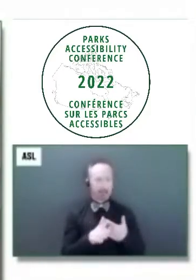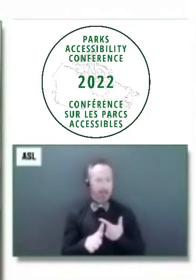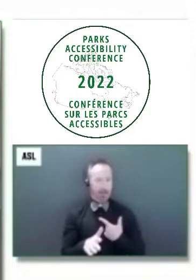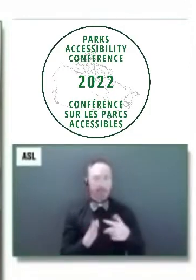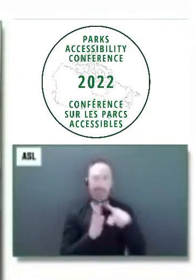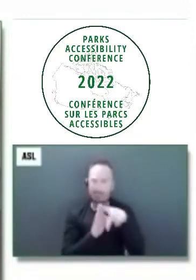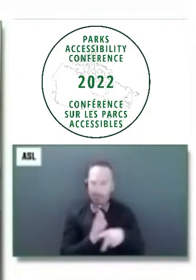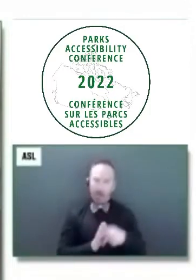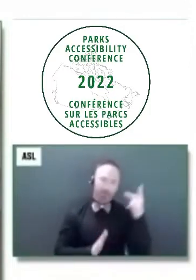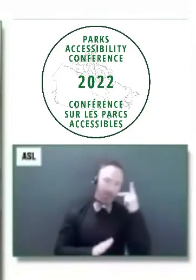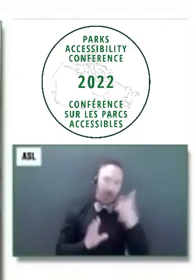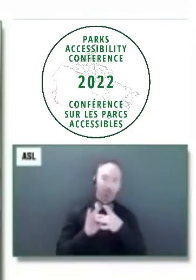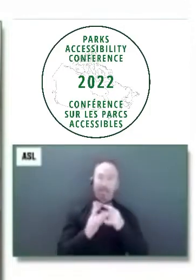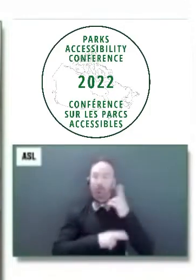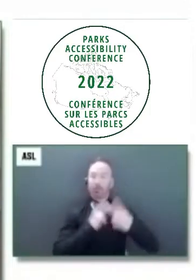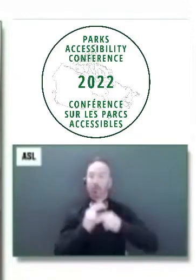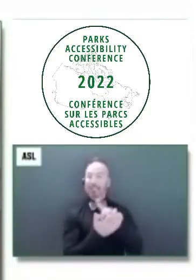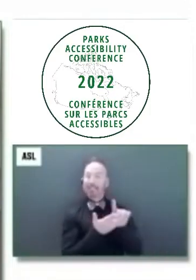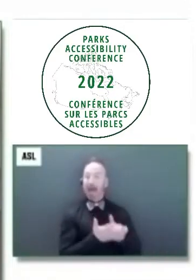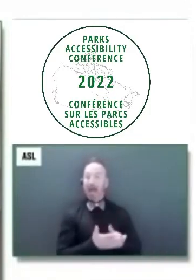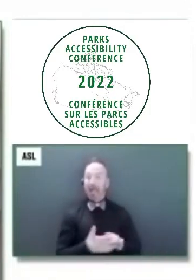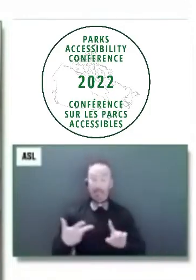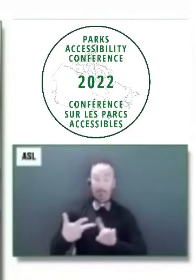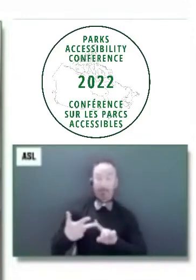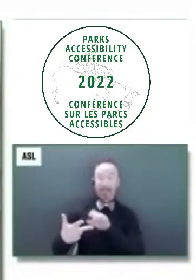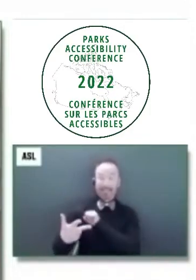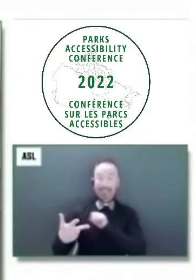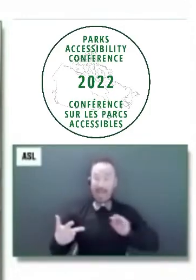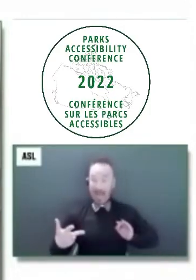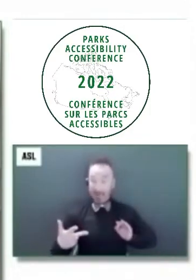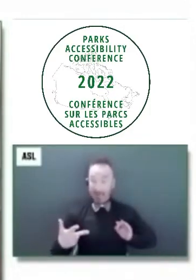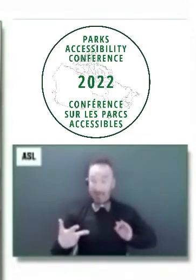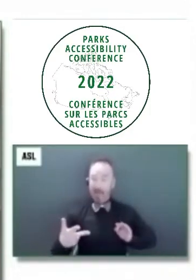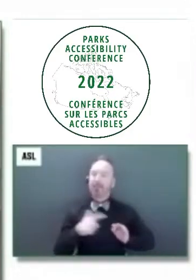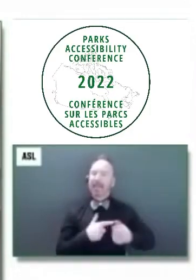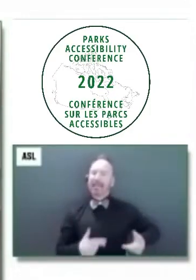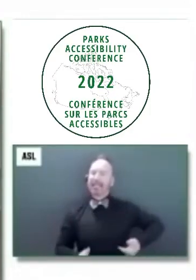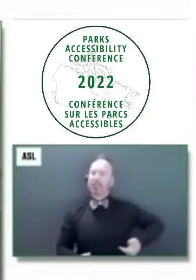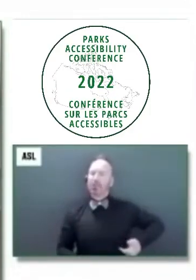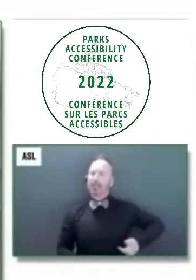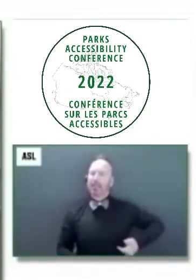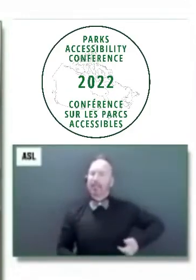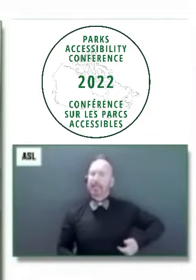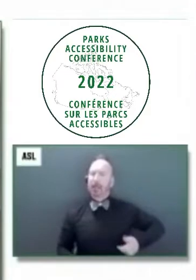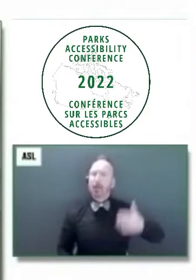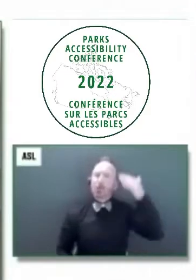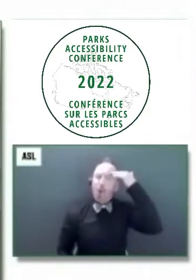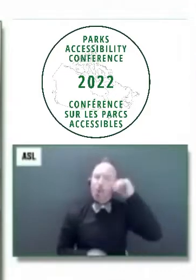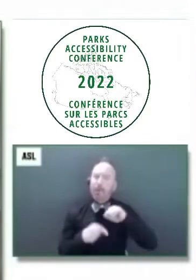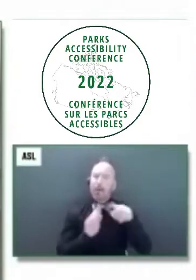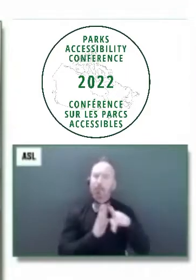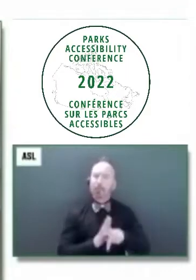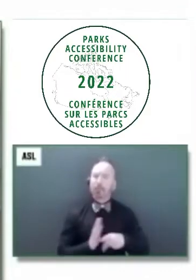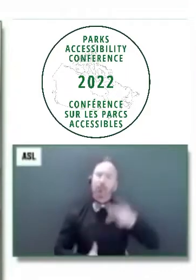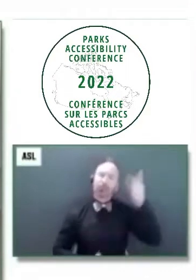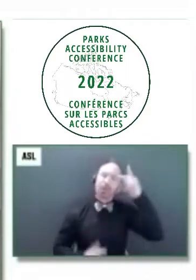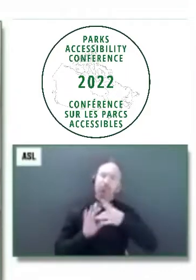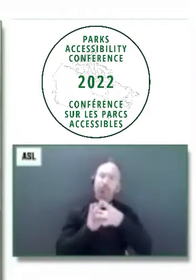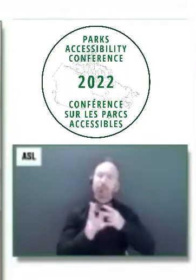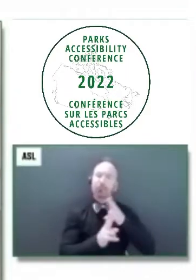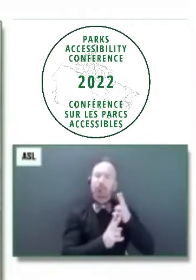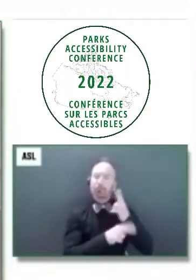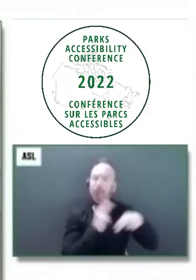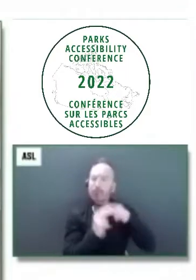learning. The staff of coffee shop number 3, however, intuitively or consciously understood the principles of universal design, of social interaction,